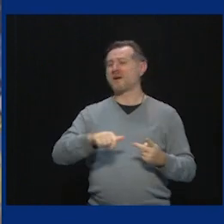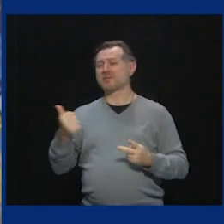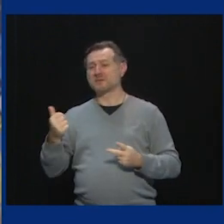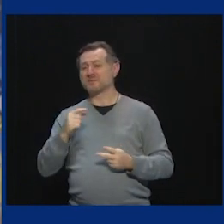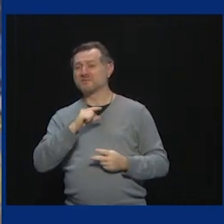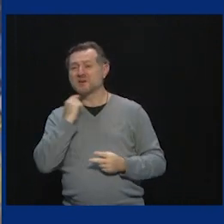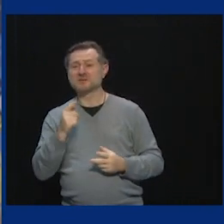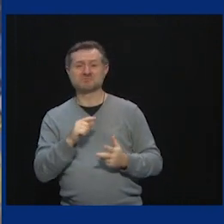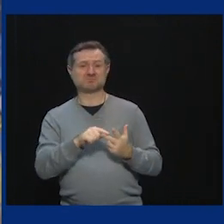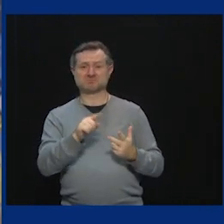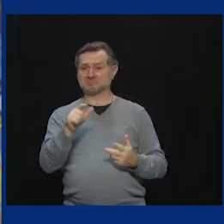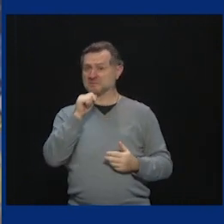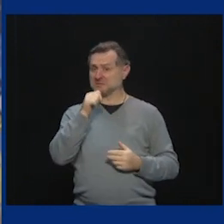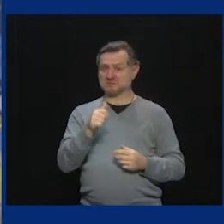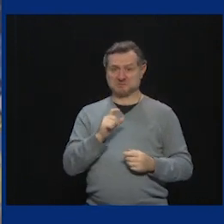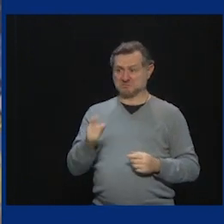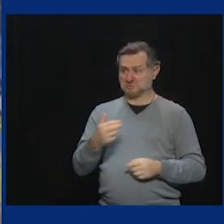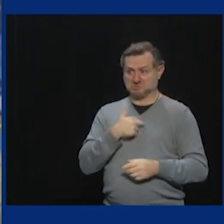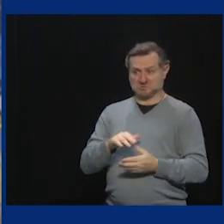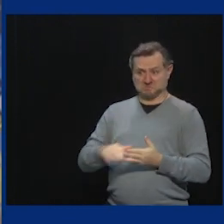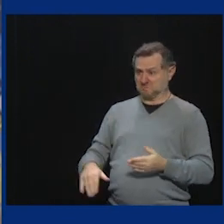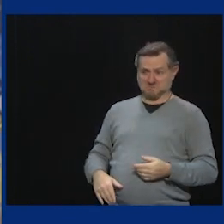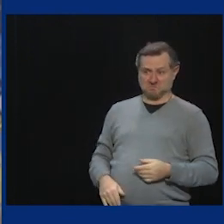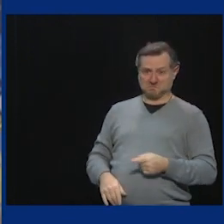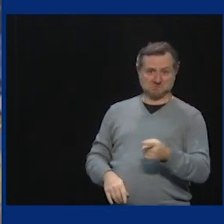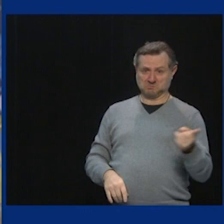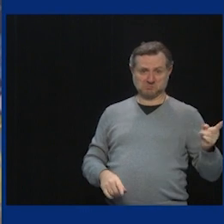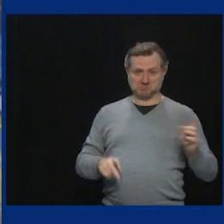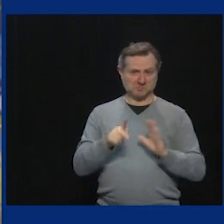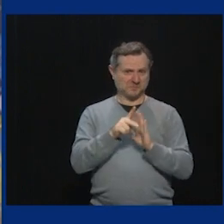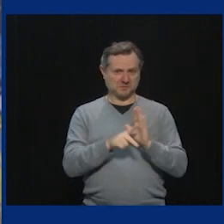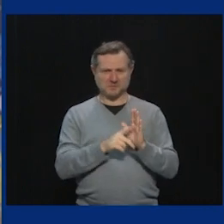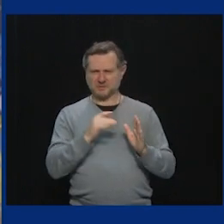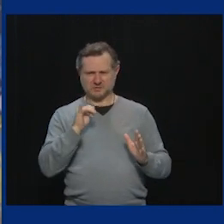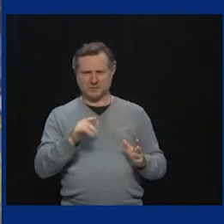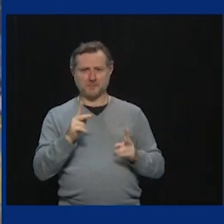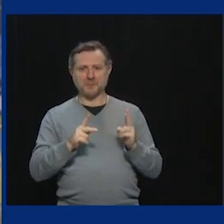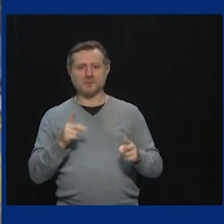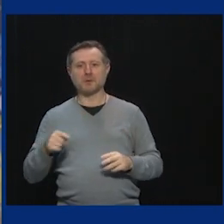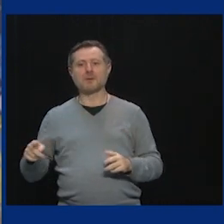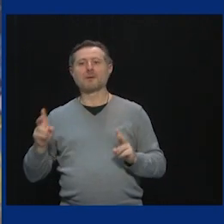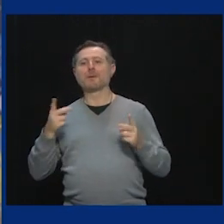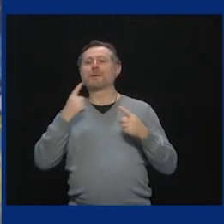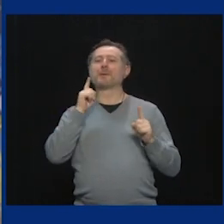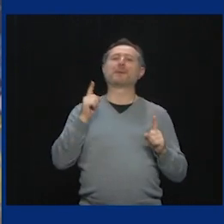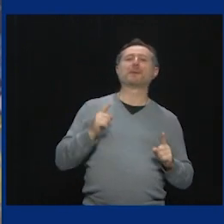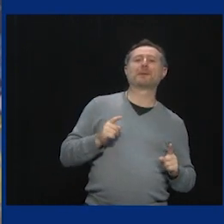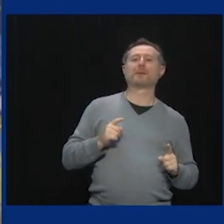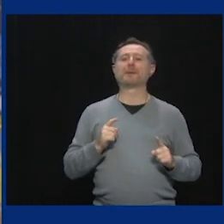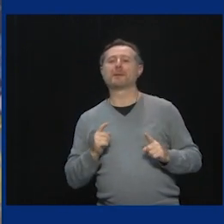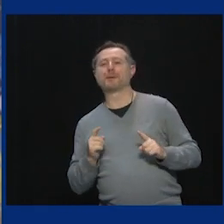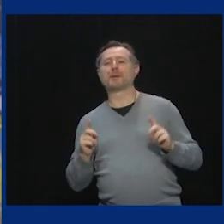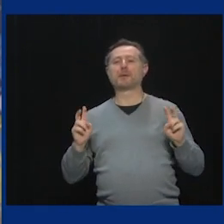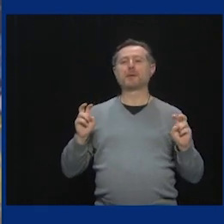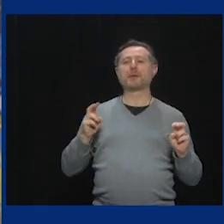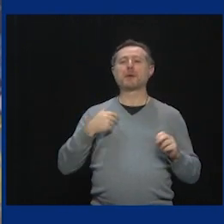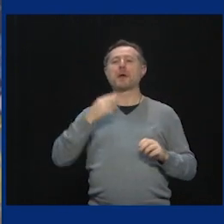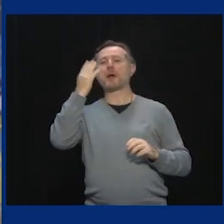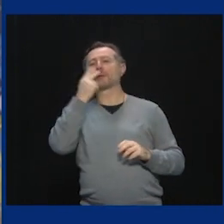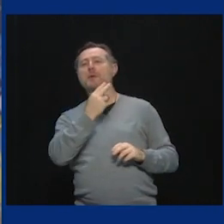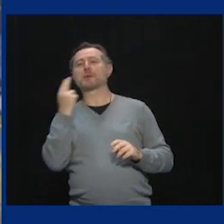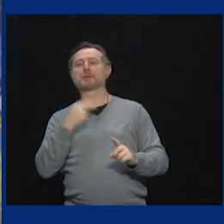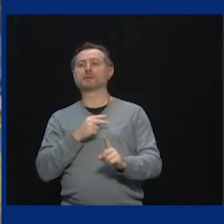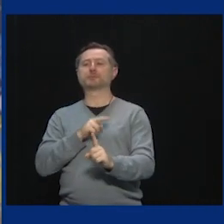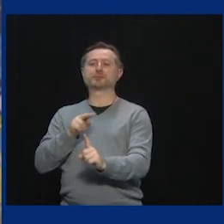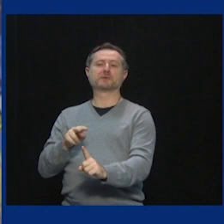religious exemptions, and that is their policy. And I believe that if people are claiming that from the Catholic side of the world, which is where the lawsuit